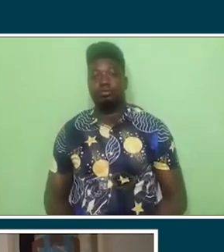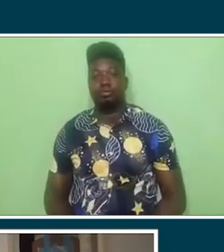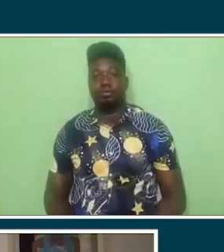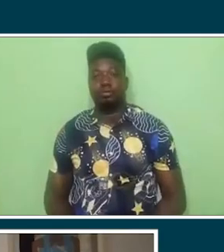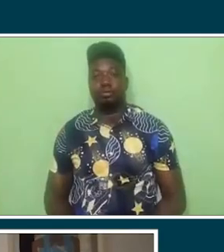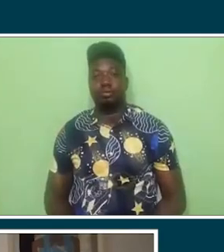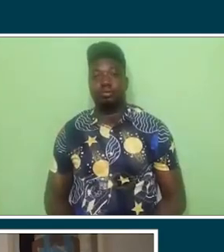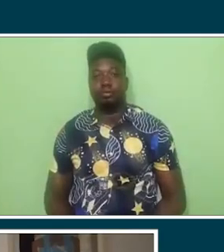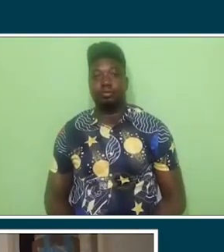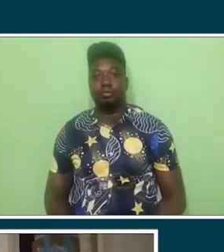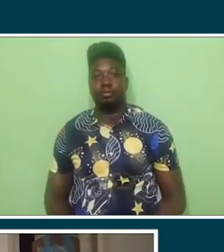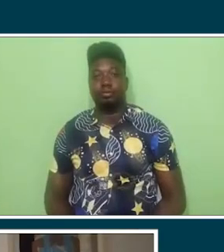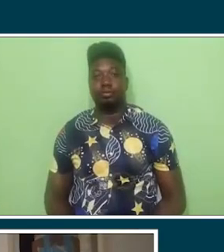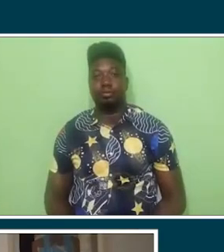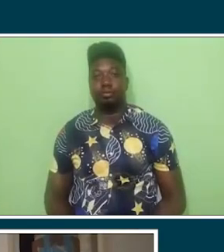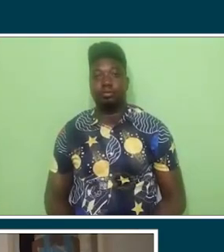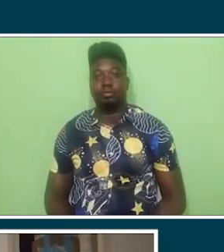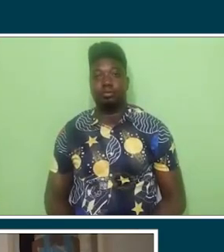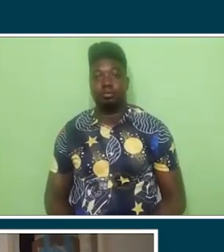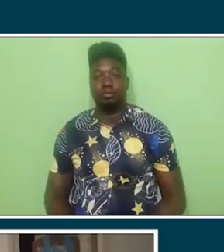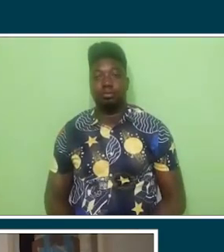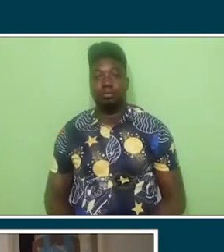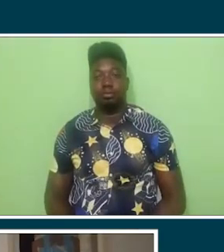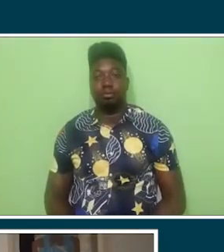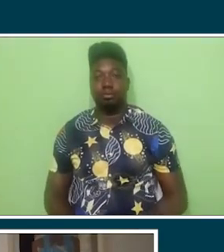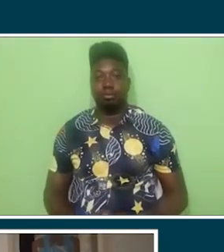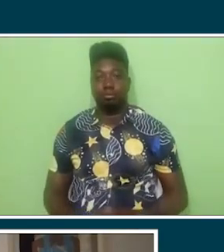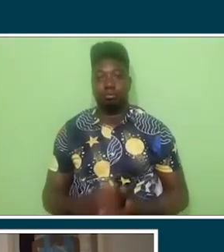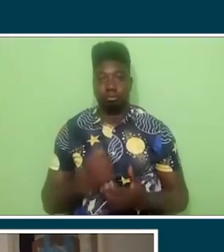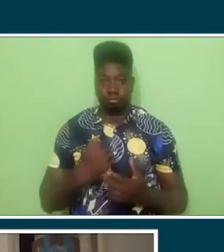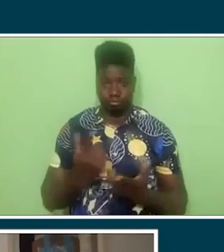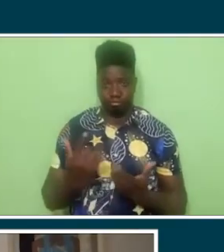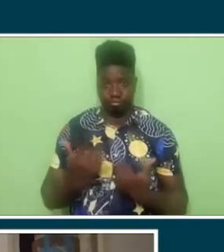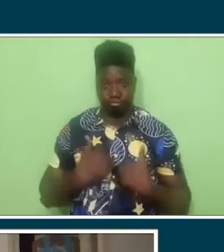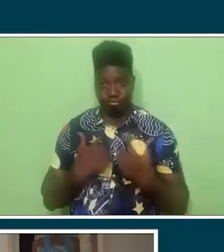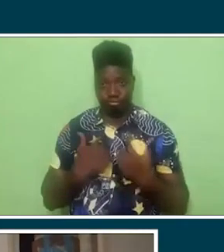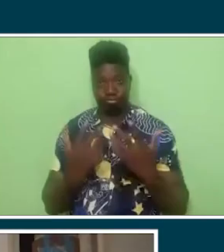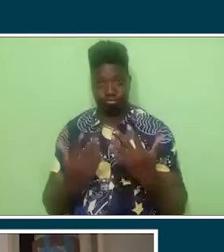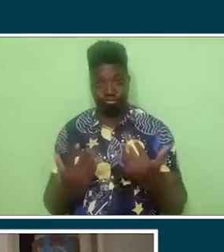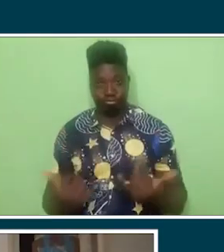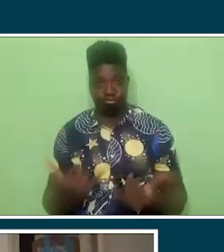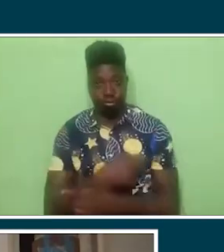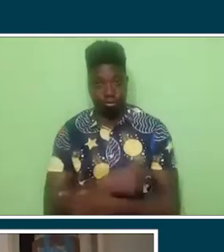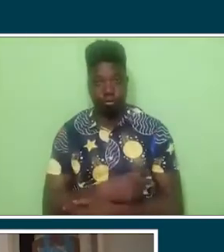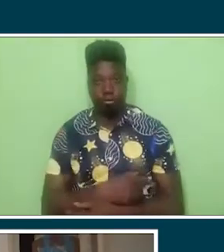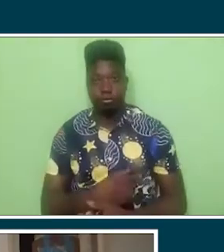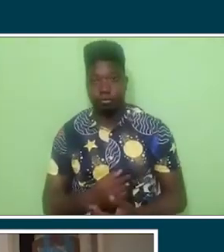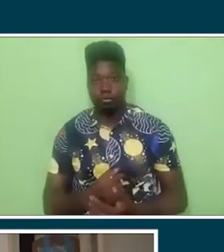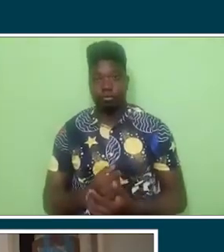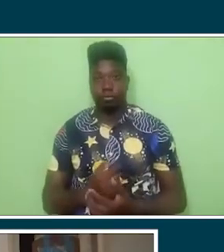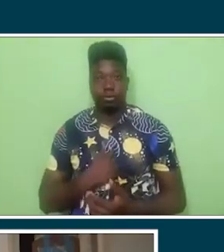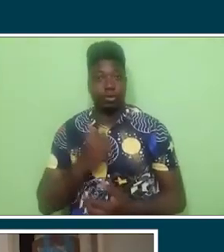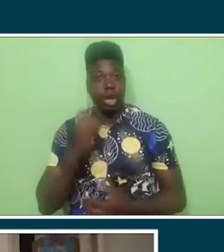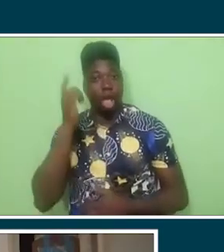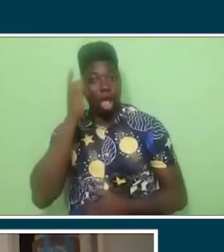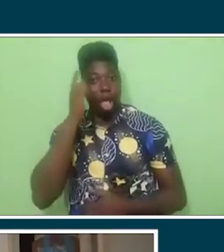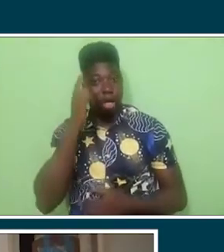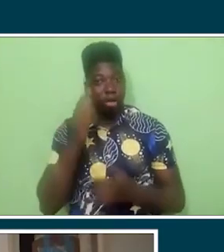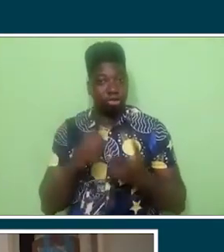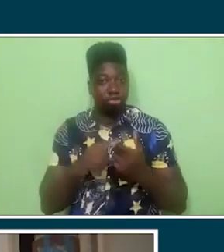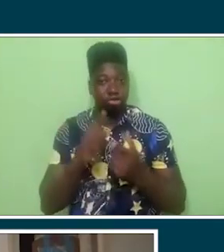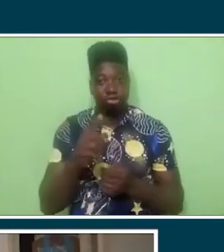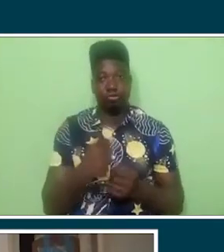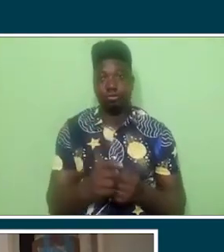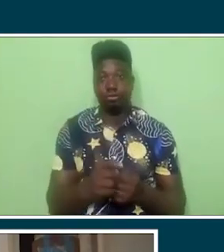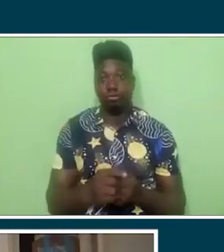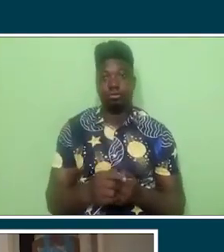But wait a second. So I'm listening today and I'm listening to you and Leticia share,